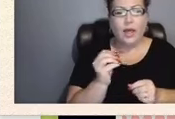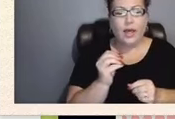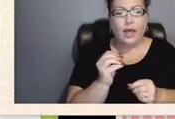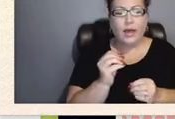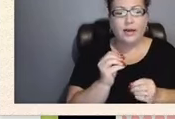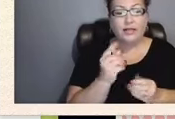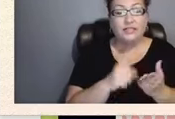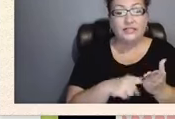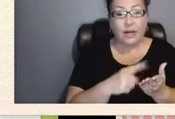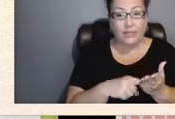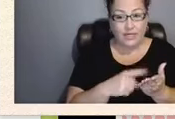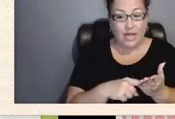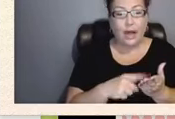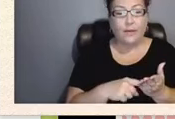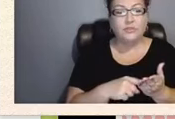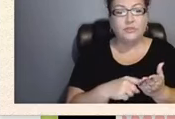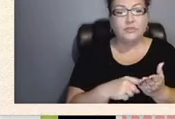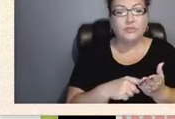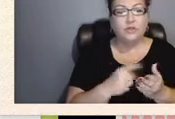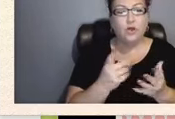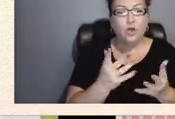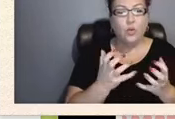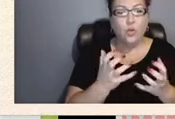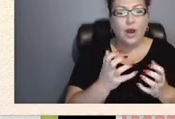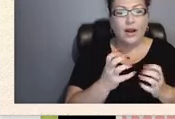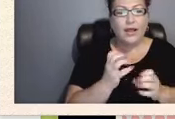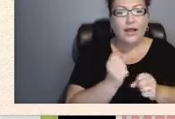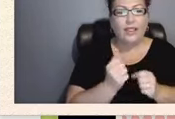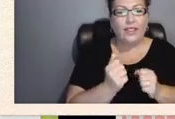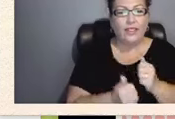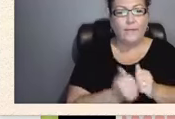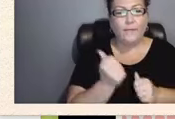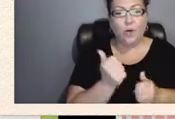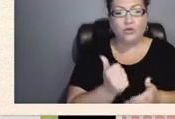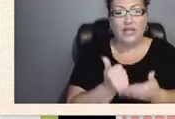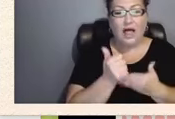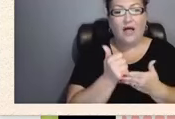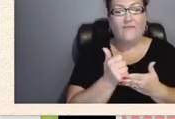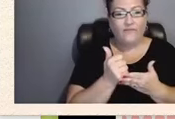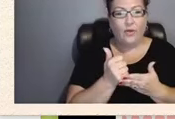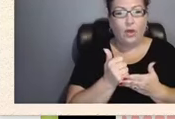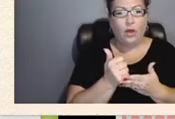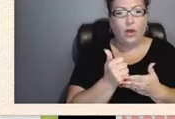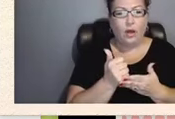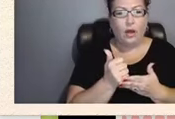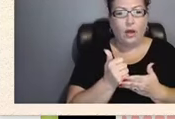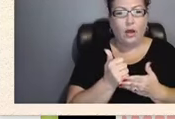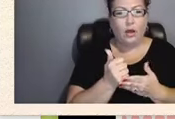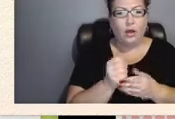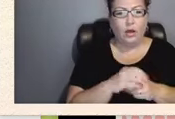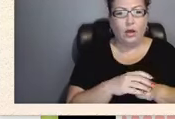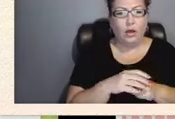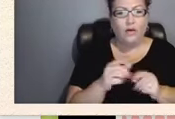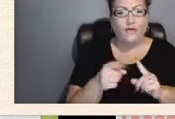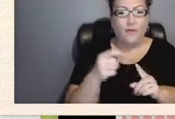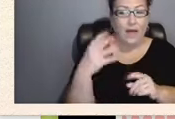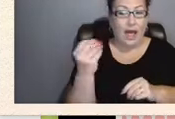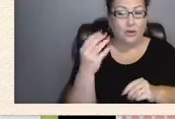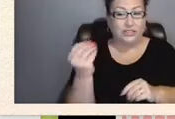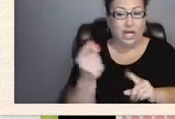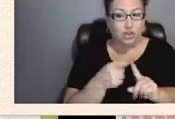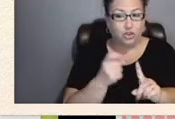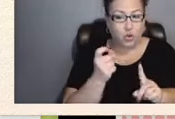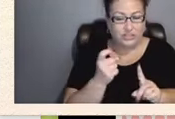sometimes you might get the most helpful from outside sources. What